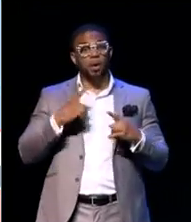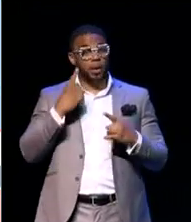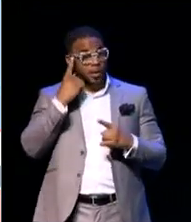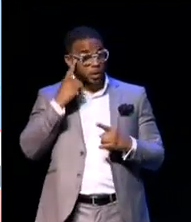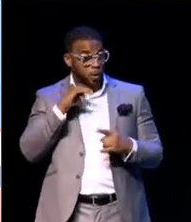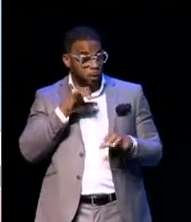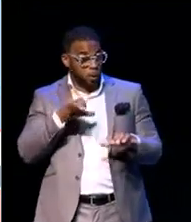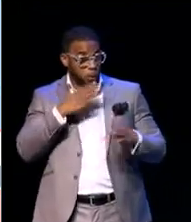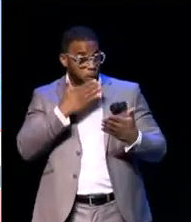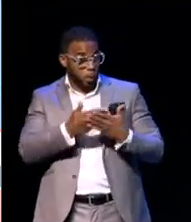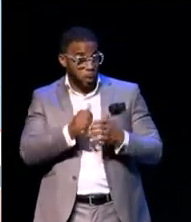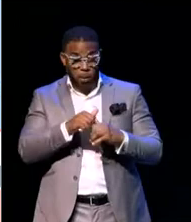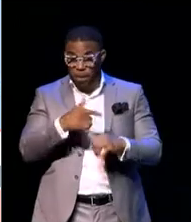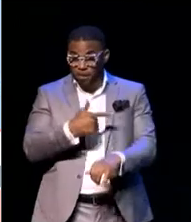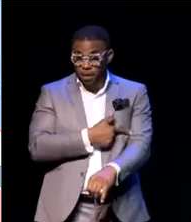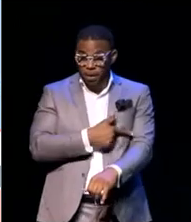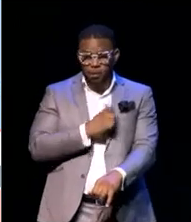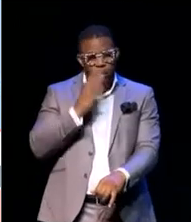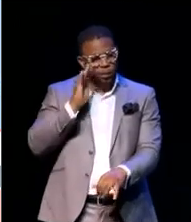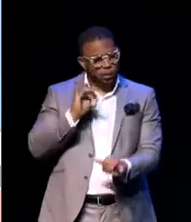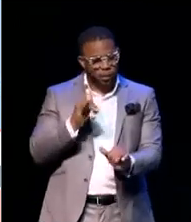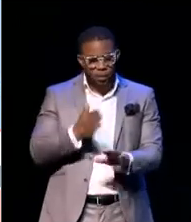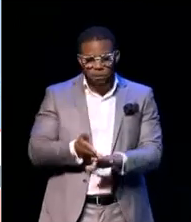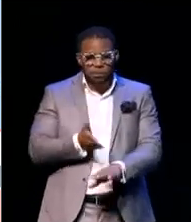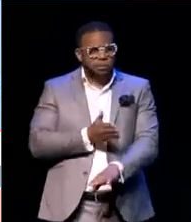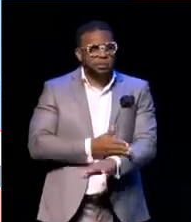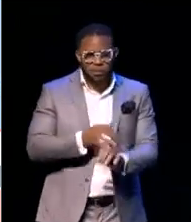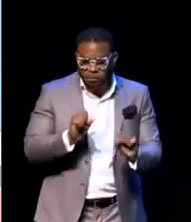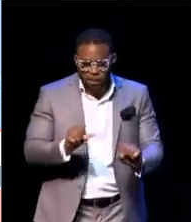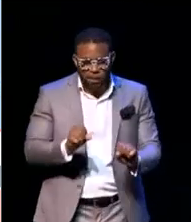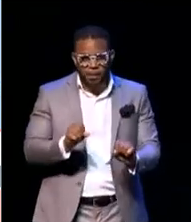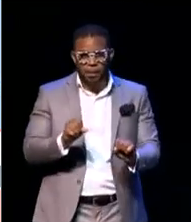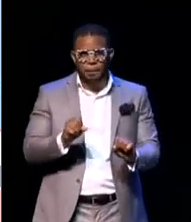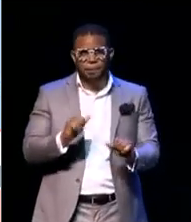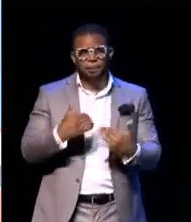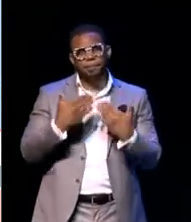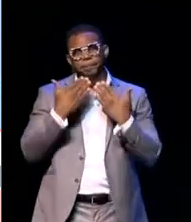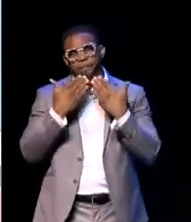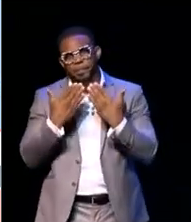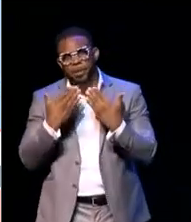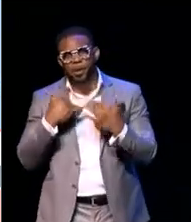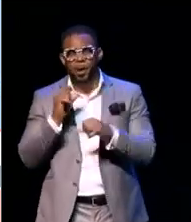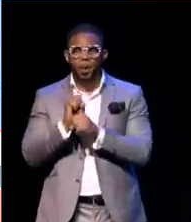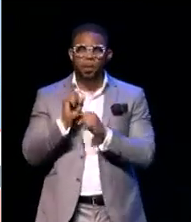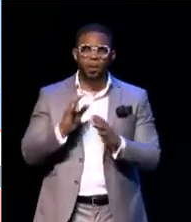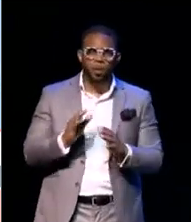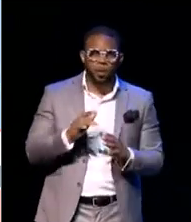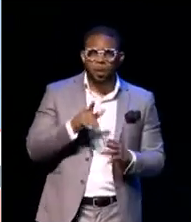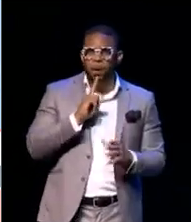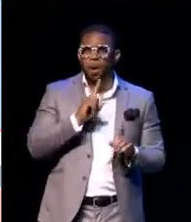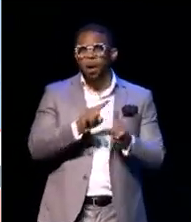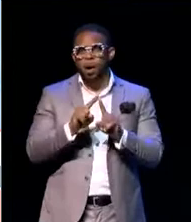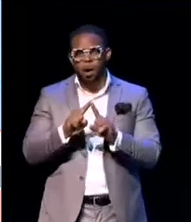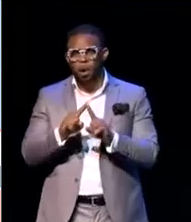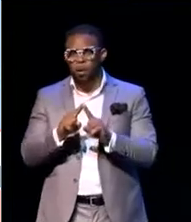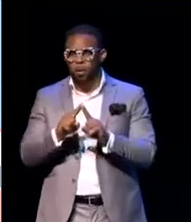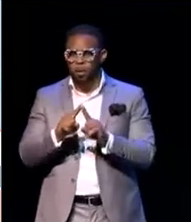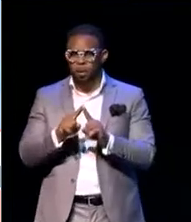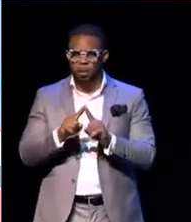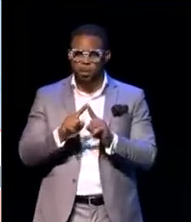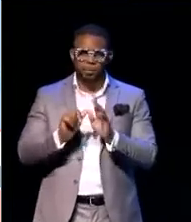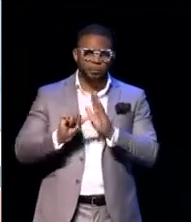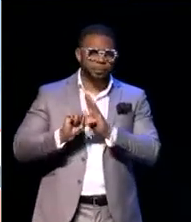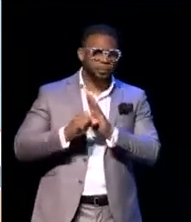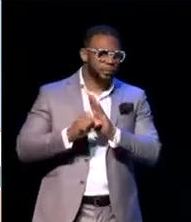we are doing well with vaccine, we know that we could be doing better. We're grateful to our employers who are also pushing